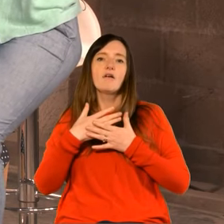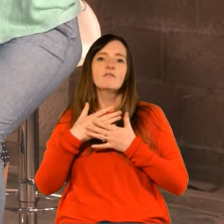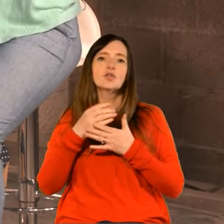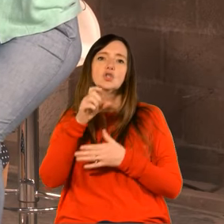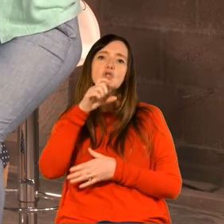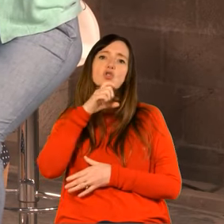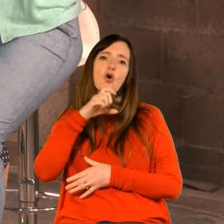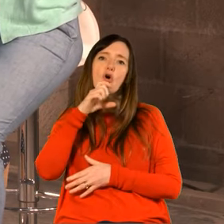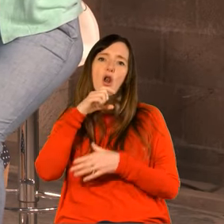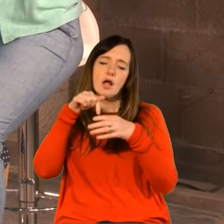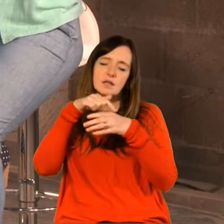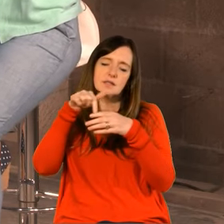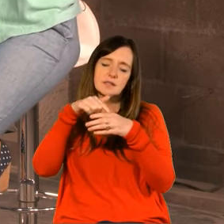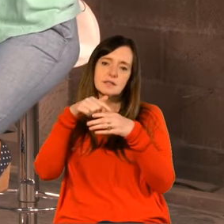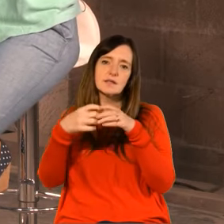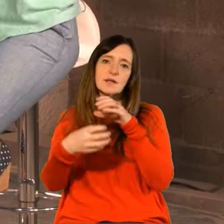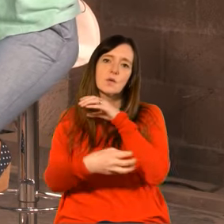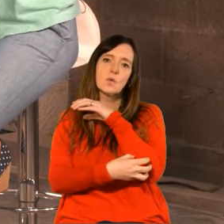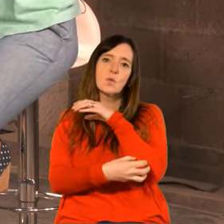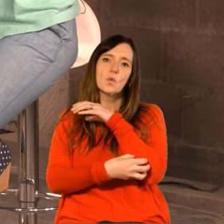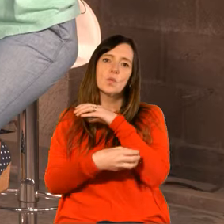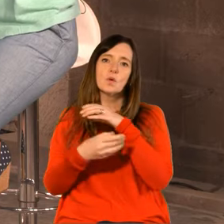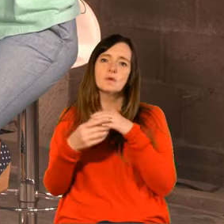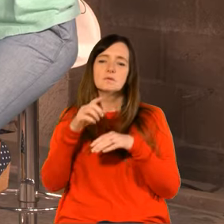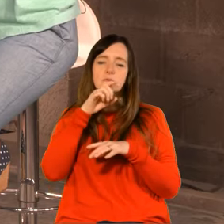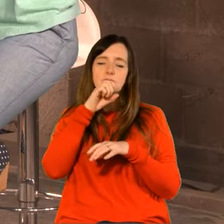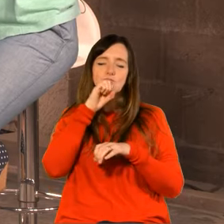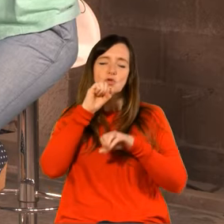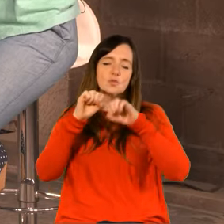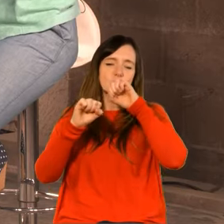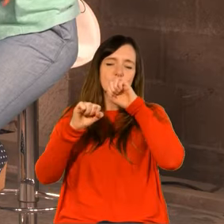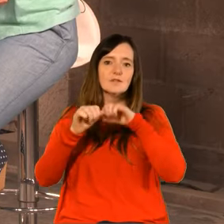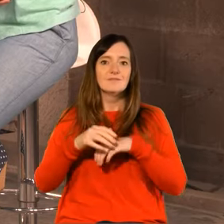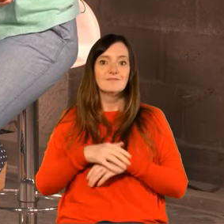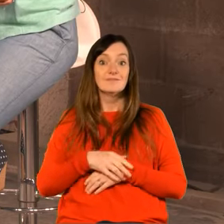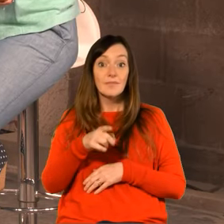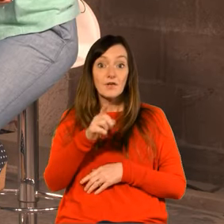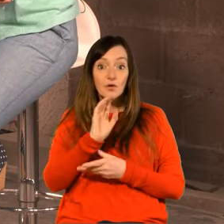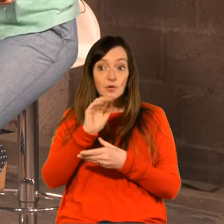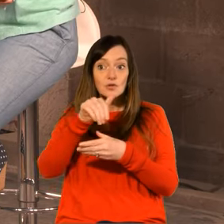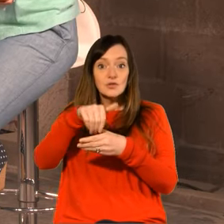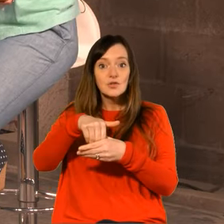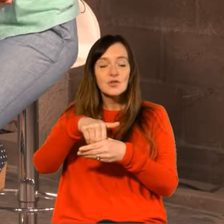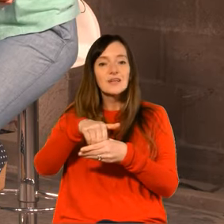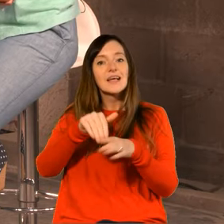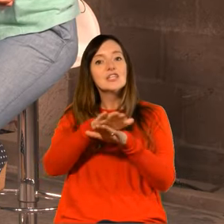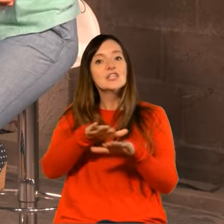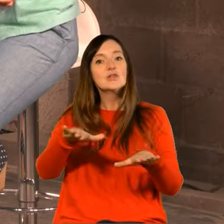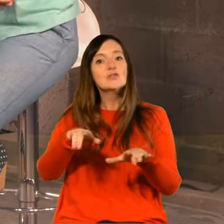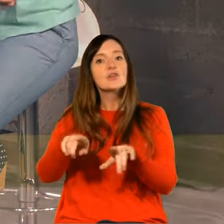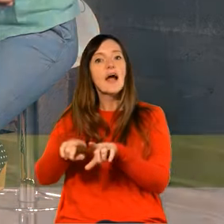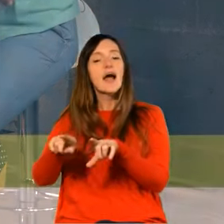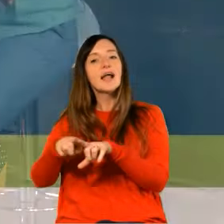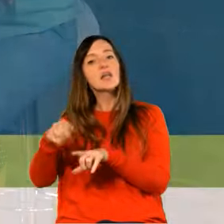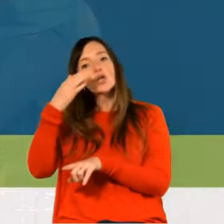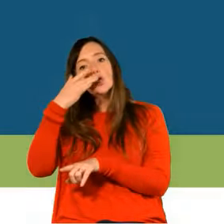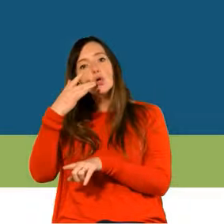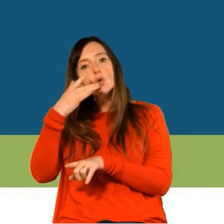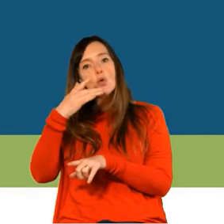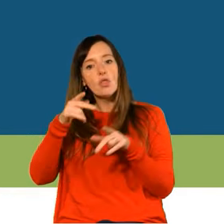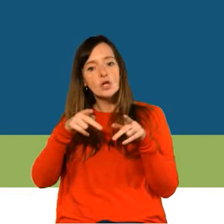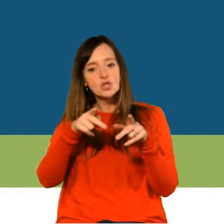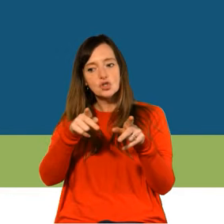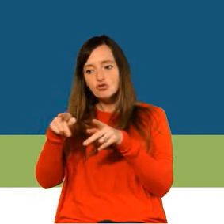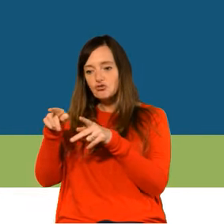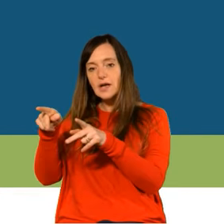day long. I could eat the whole pack. Quality. Anyway. If you're tuning in to the kids and youth streams, do go to the VKC website and